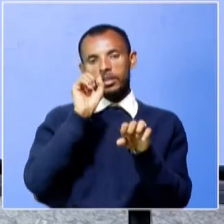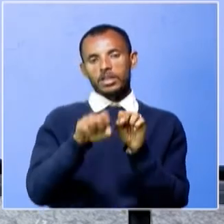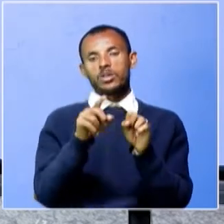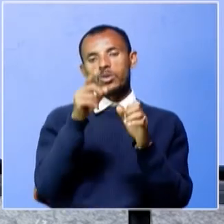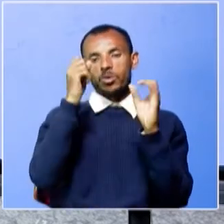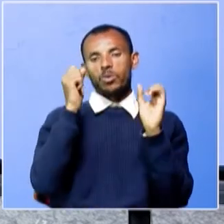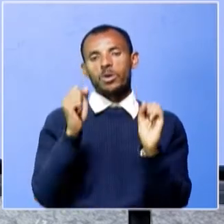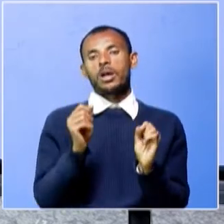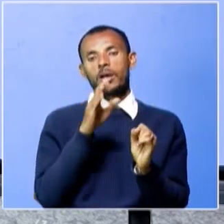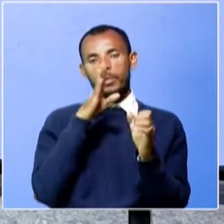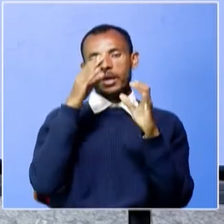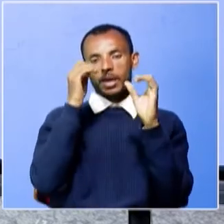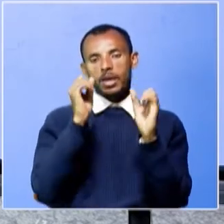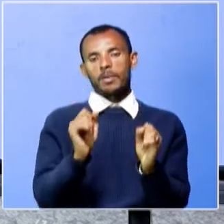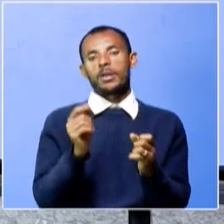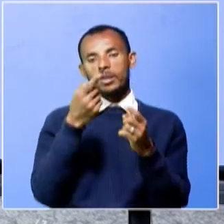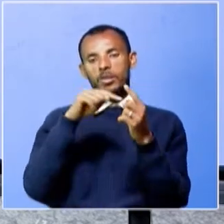you can be able to